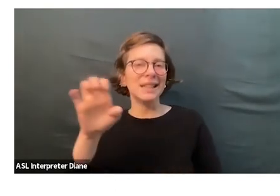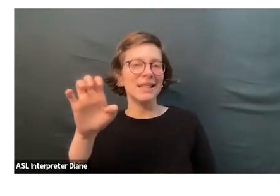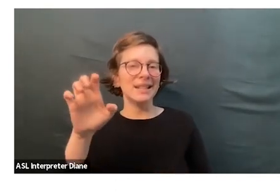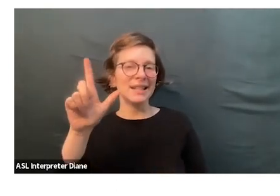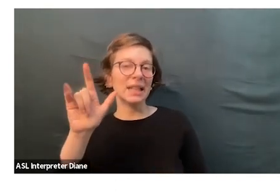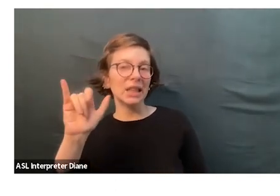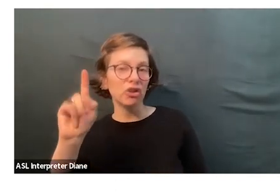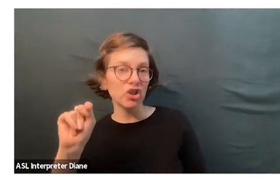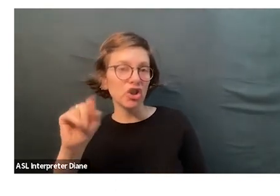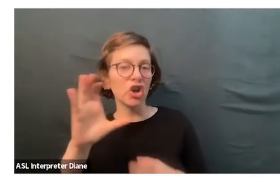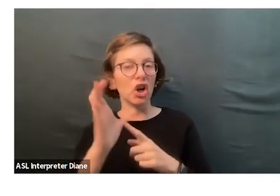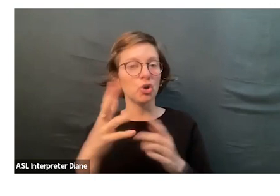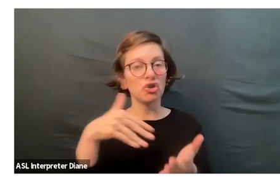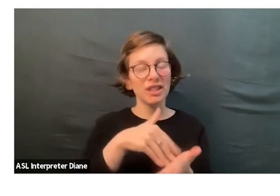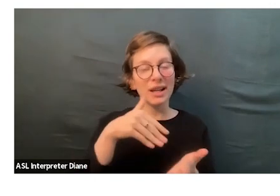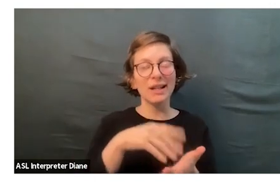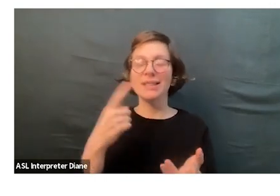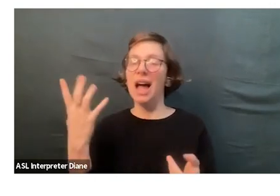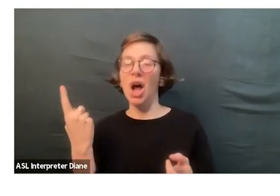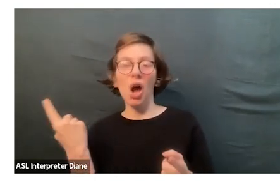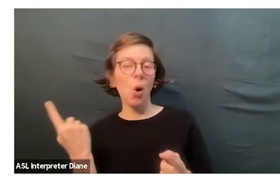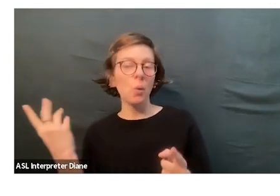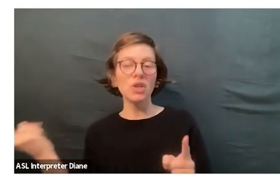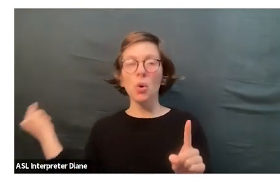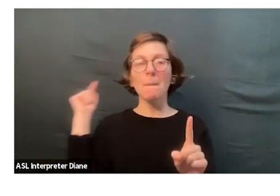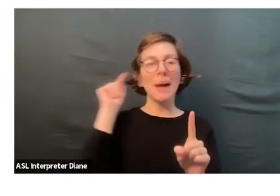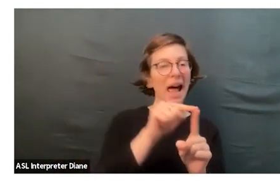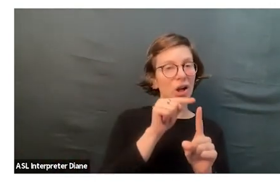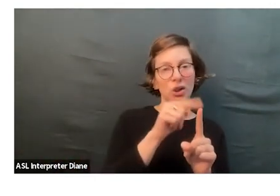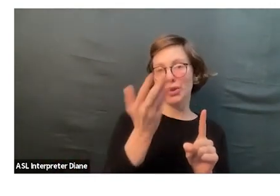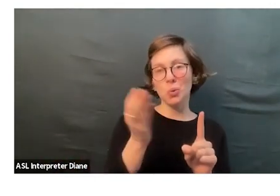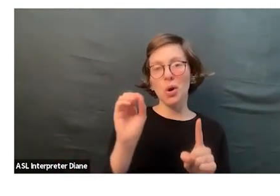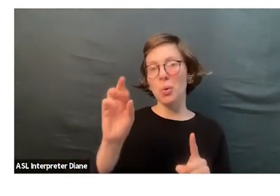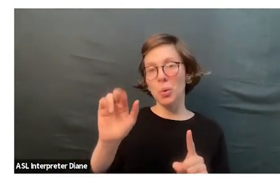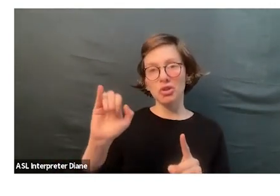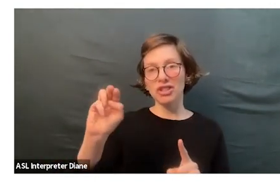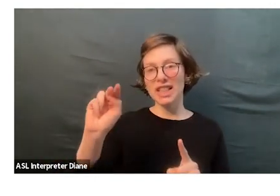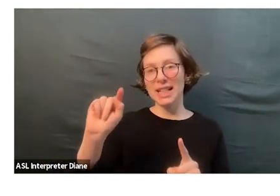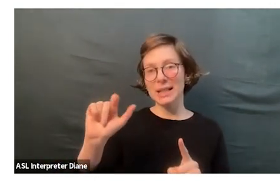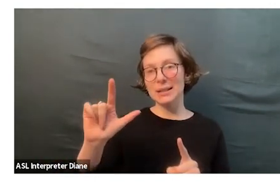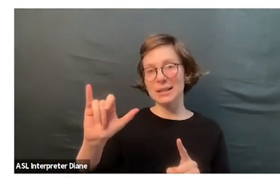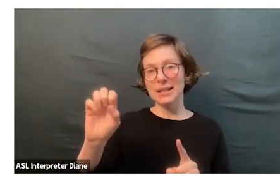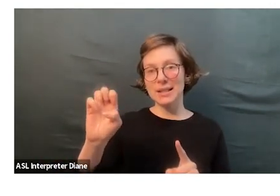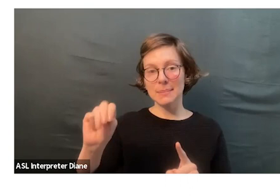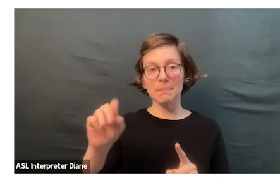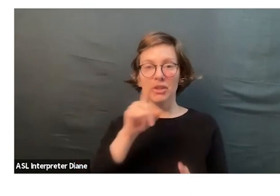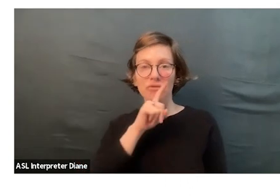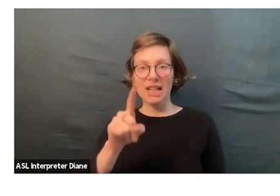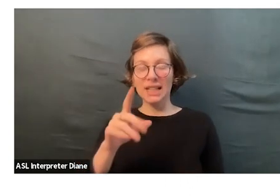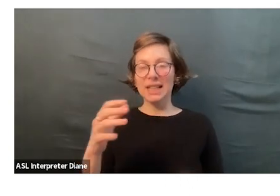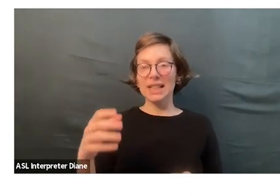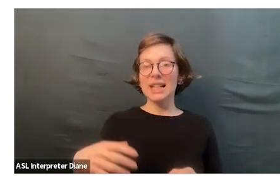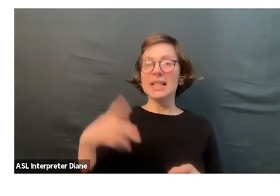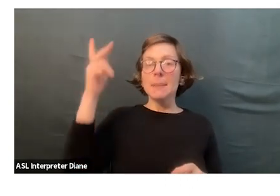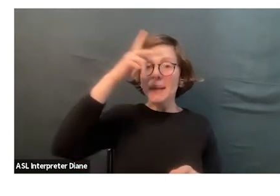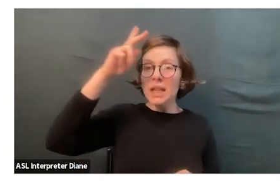today. So we're going to do a few things throughout the next few minutes. We're going to ask a few questions and